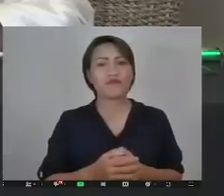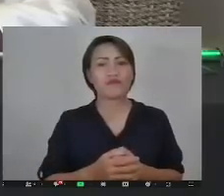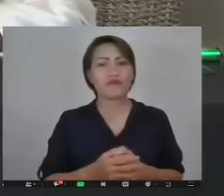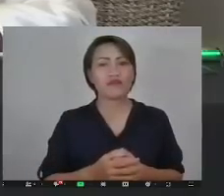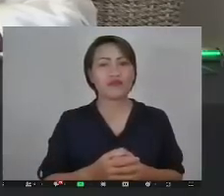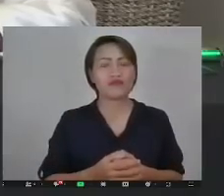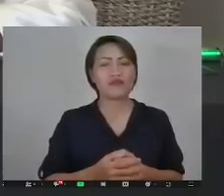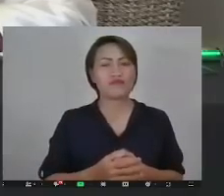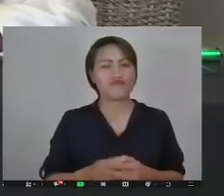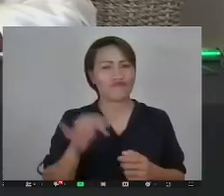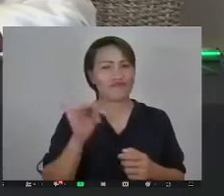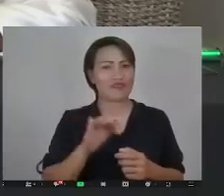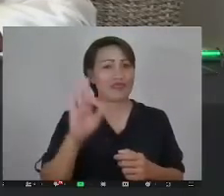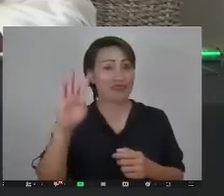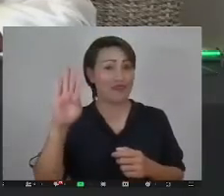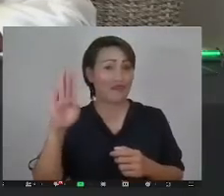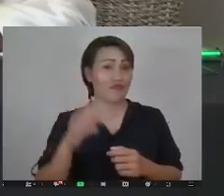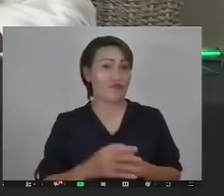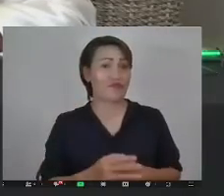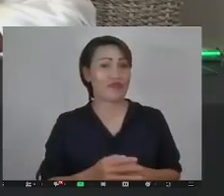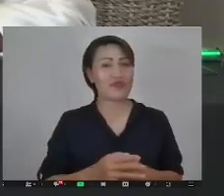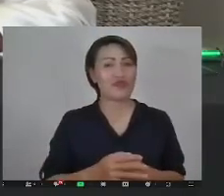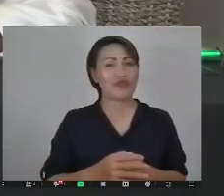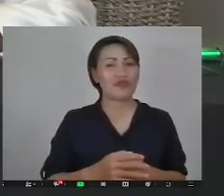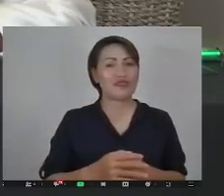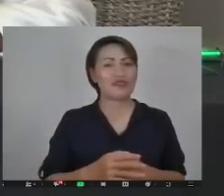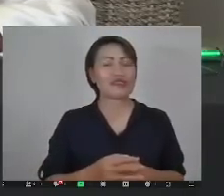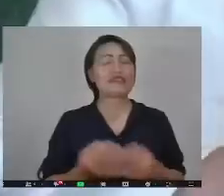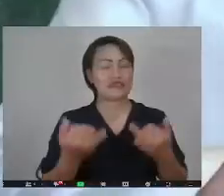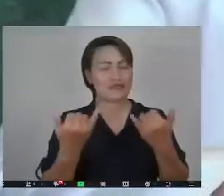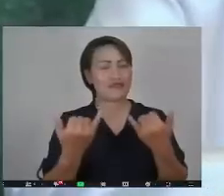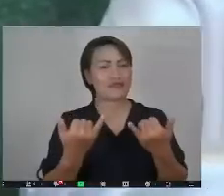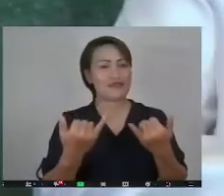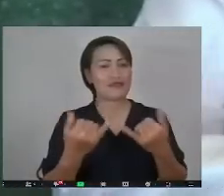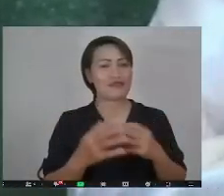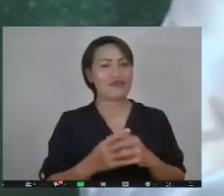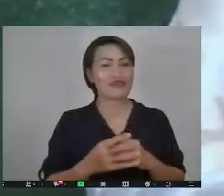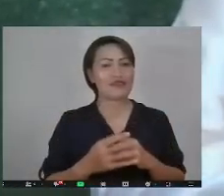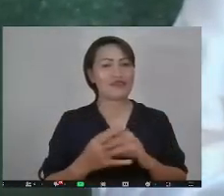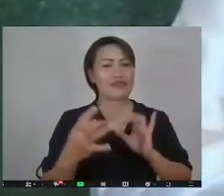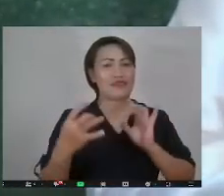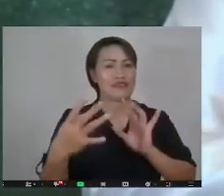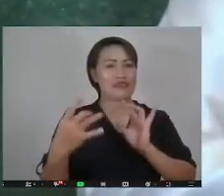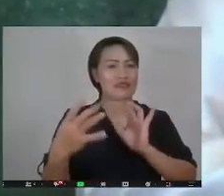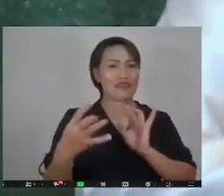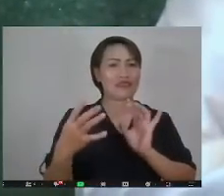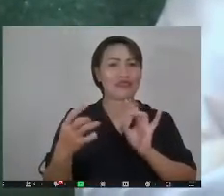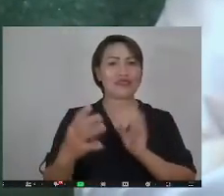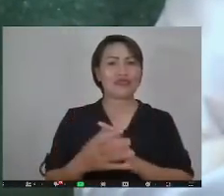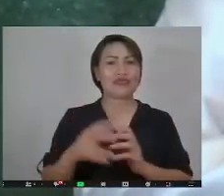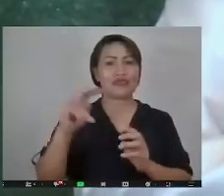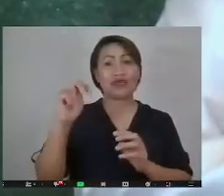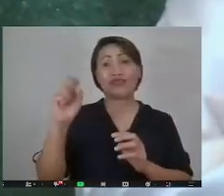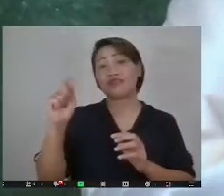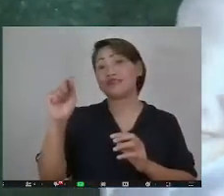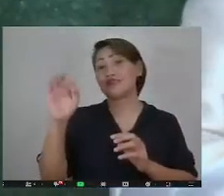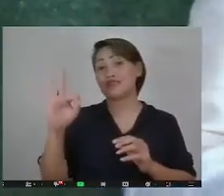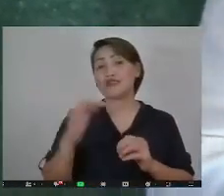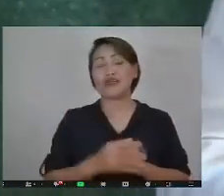to apply. Yes, and also, this year's interactive NSTF is launched via the microsite